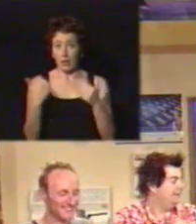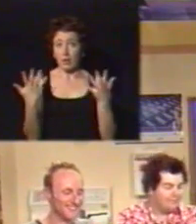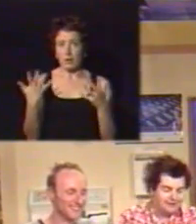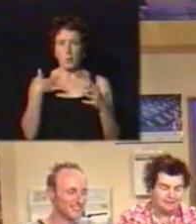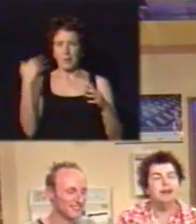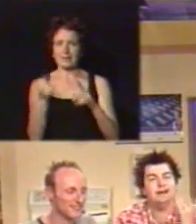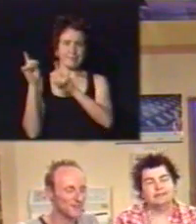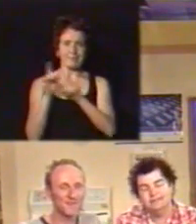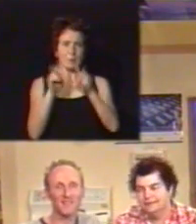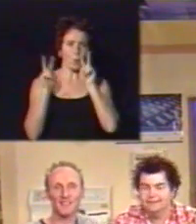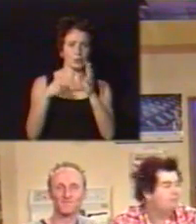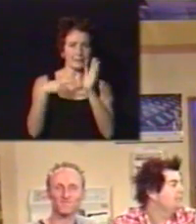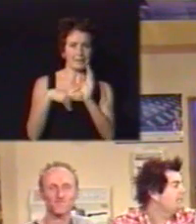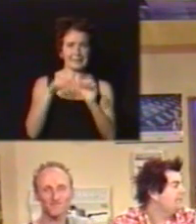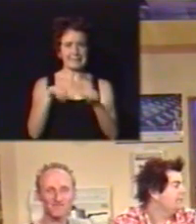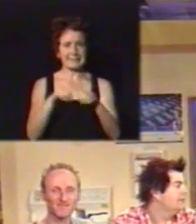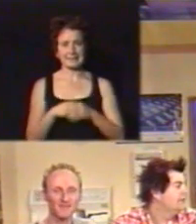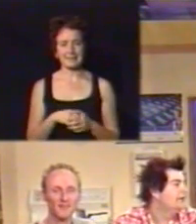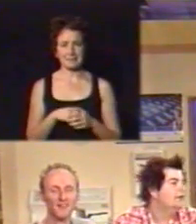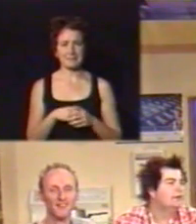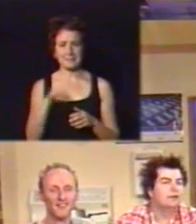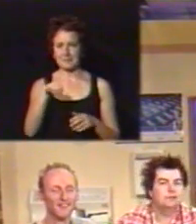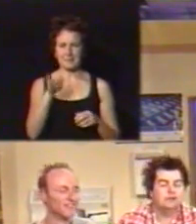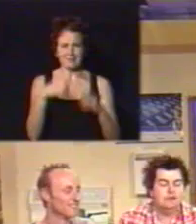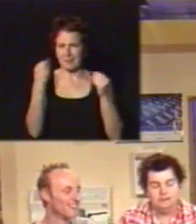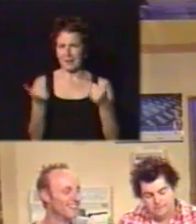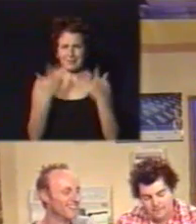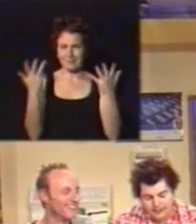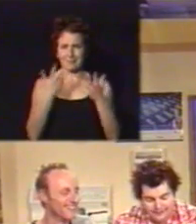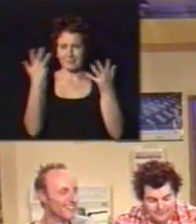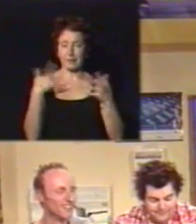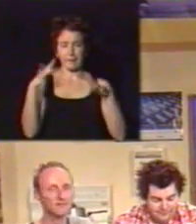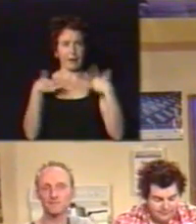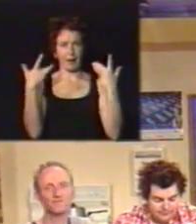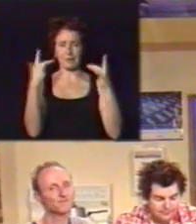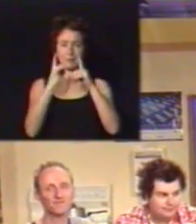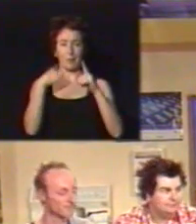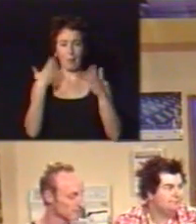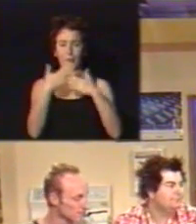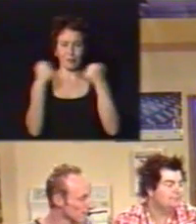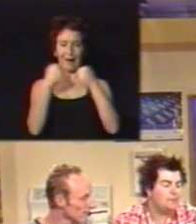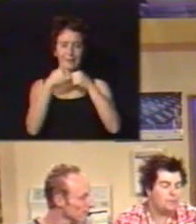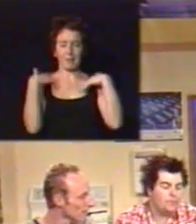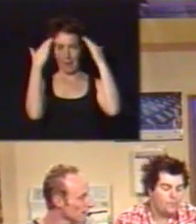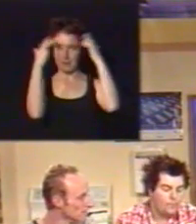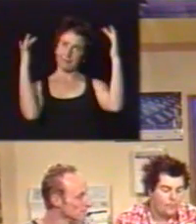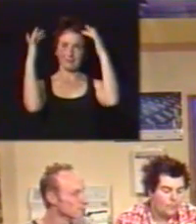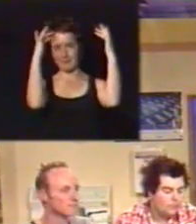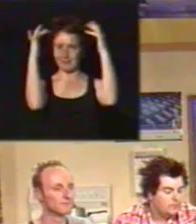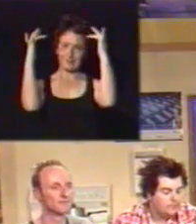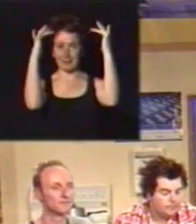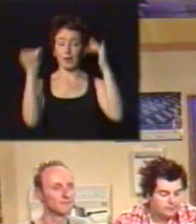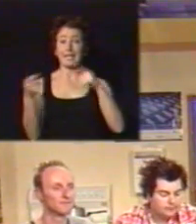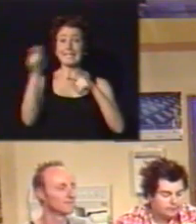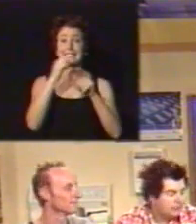then. Yeah, because you all sounded like you were on some sort of mind-altering drug when we were doing it. Let's introduce our next guest,